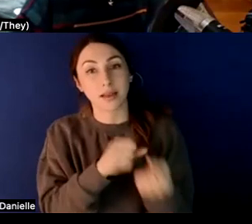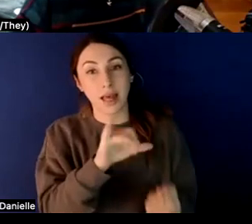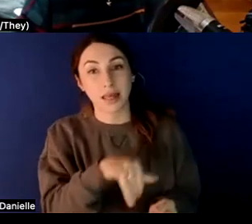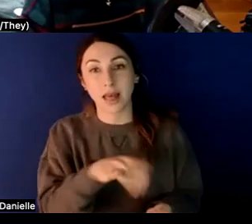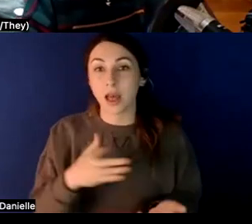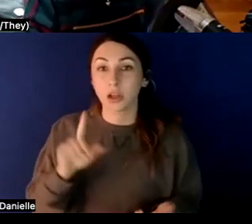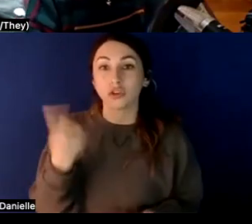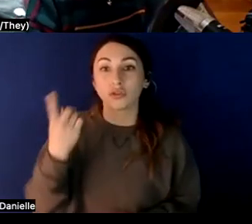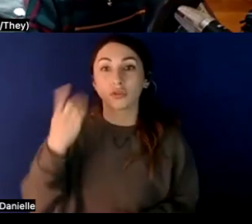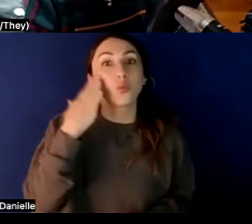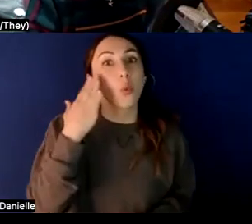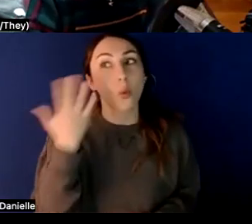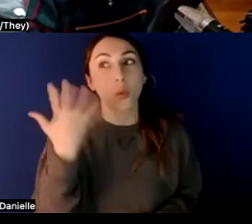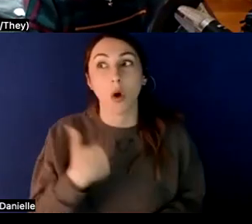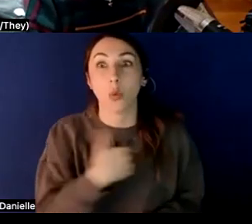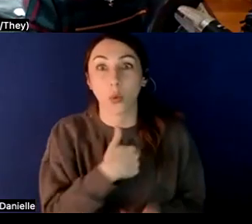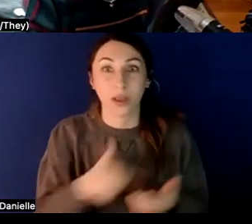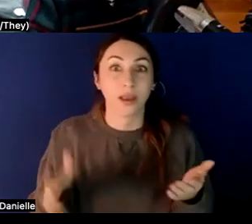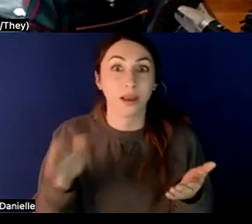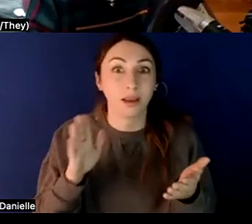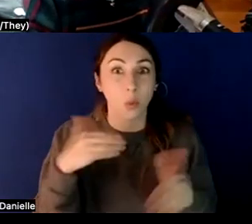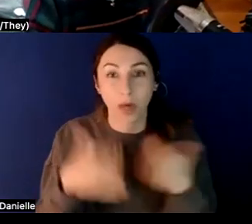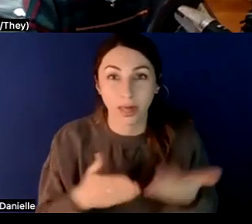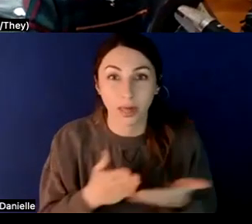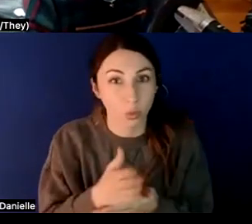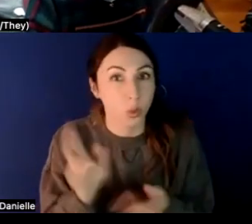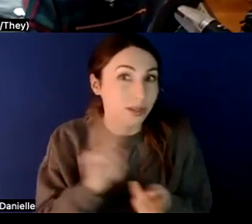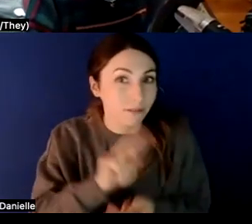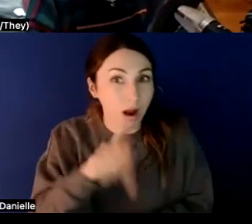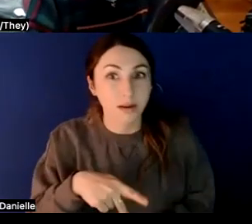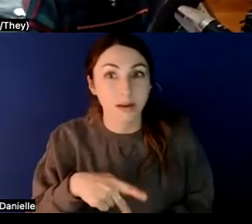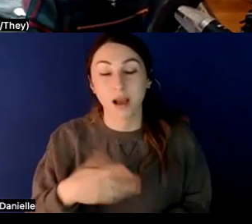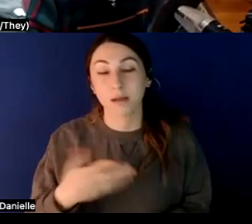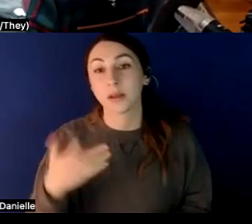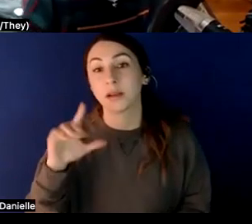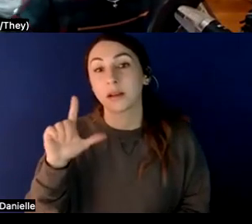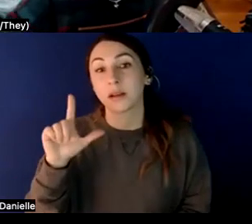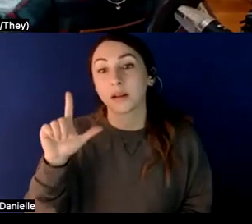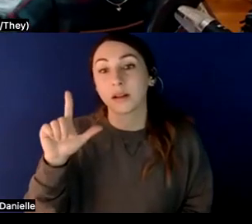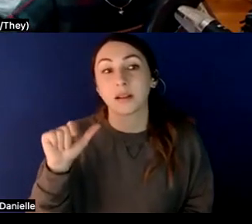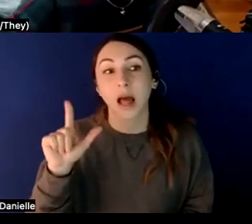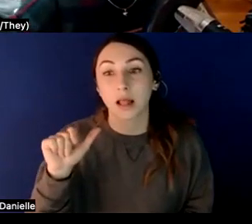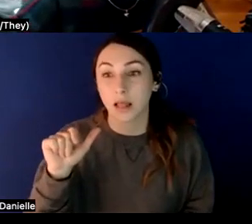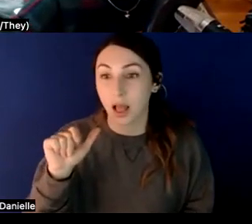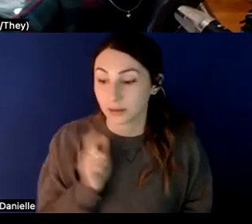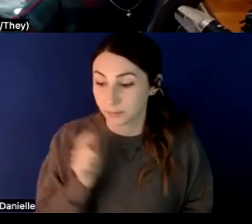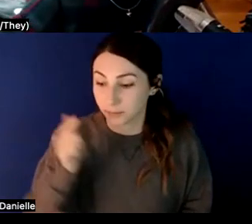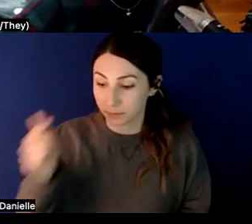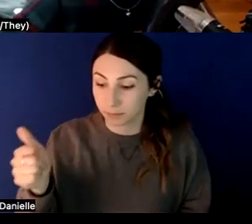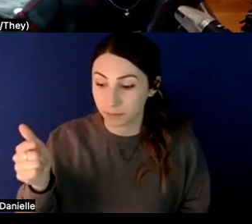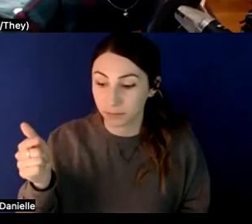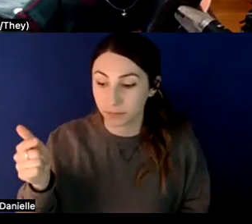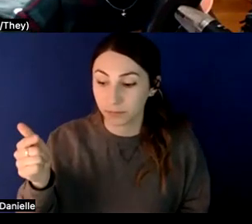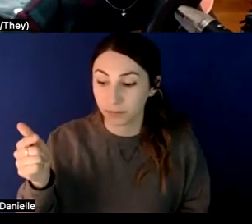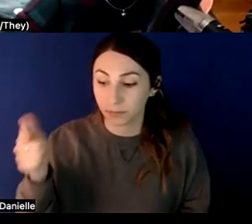just knowing what we went through was fucked up. Excuse my language. Lala, we will go to you next.